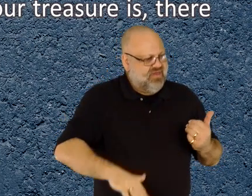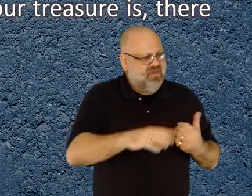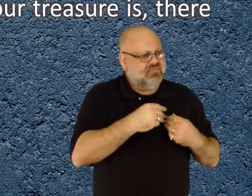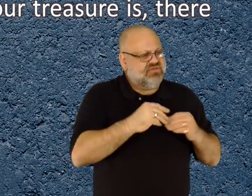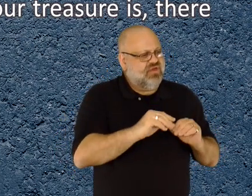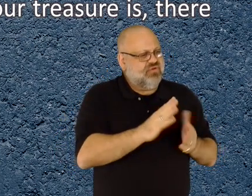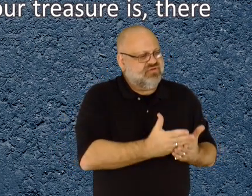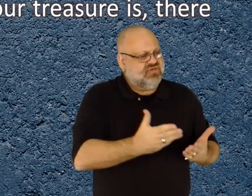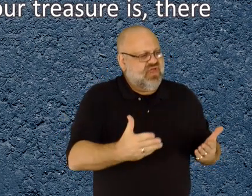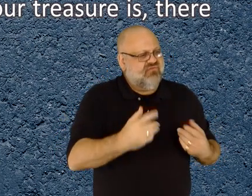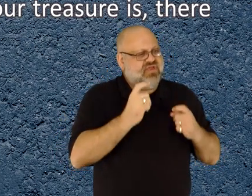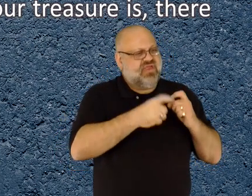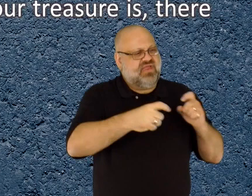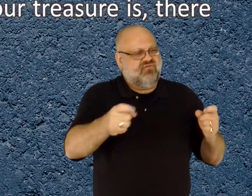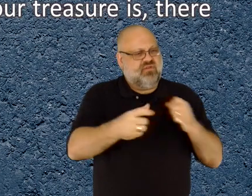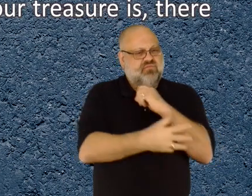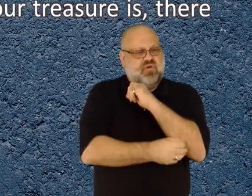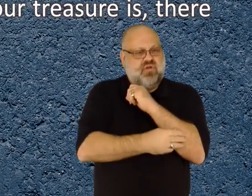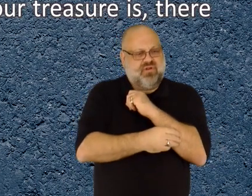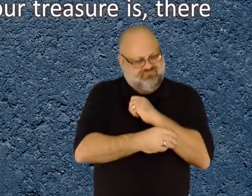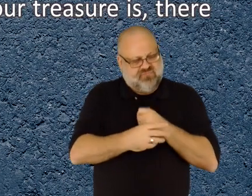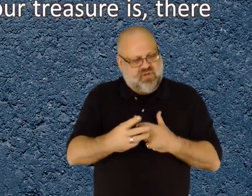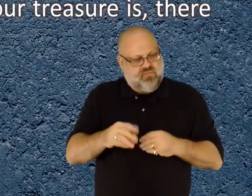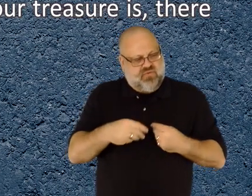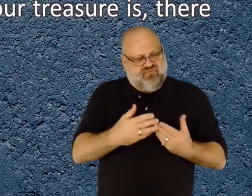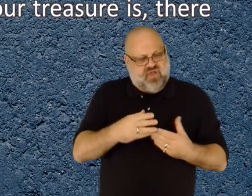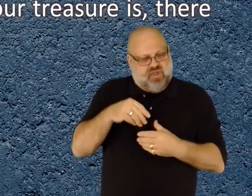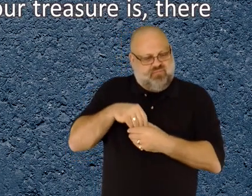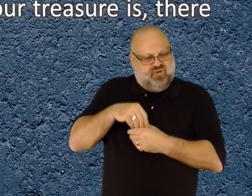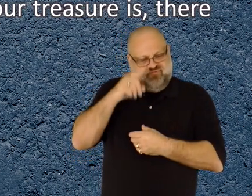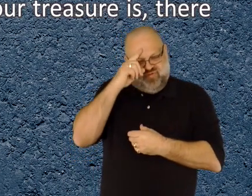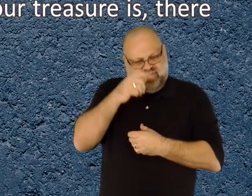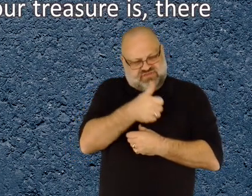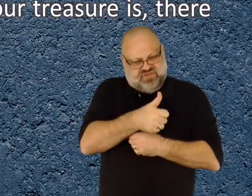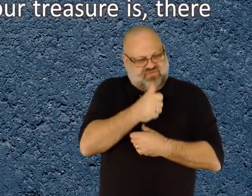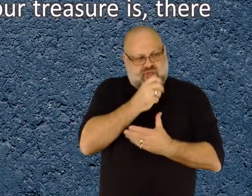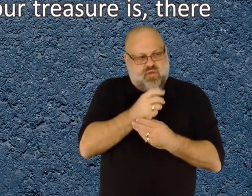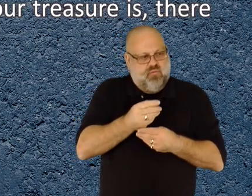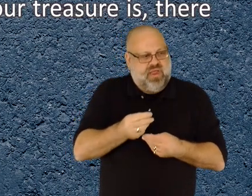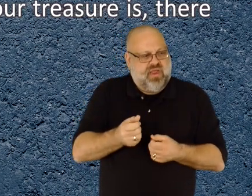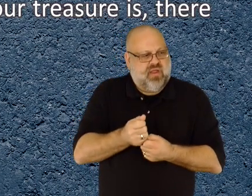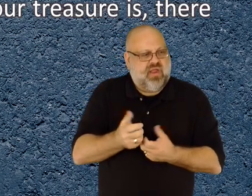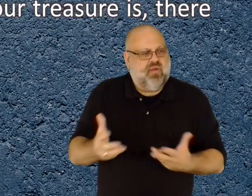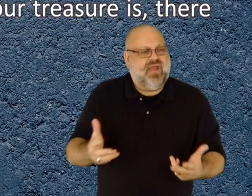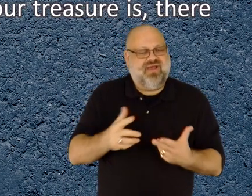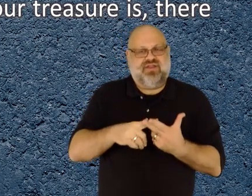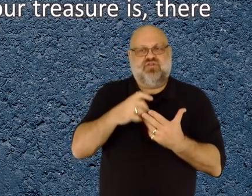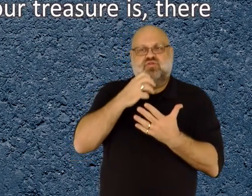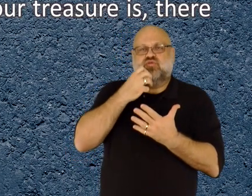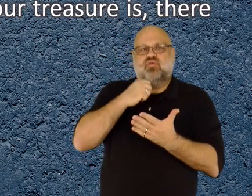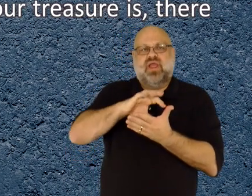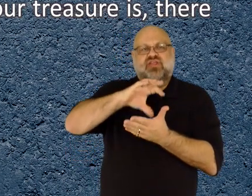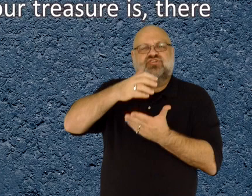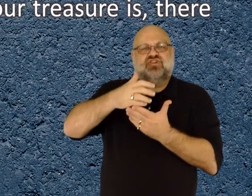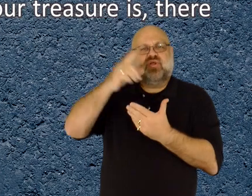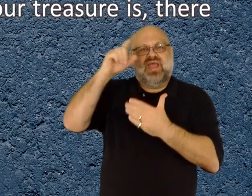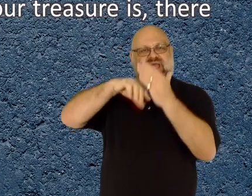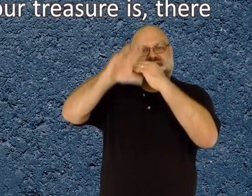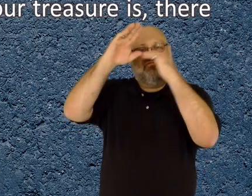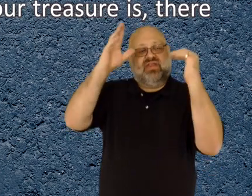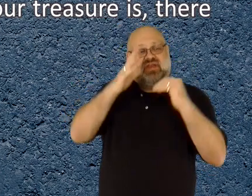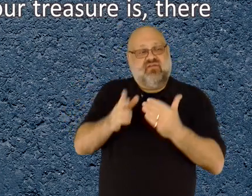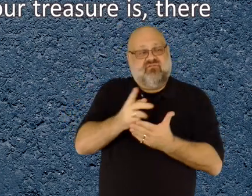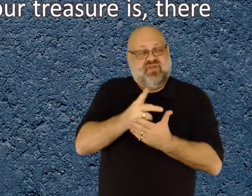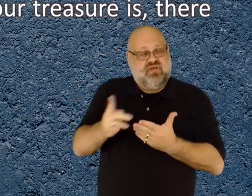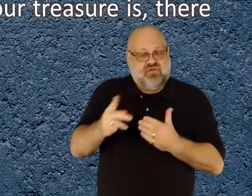to the poor. Provide purses for yourselves that will not wear out, a treasure in heaven that will never fail, where no thief